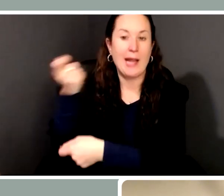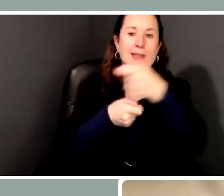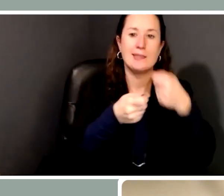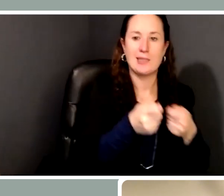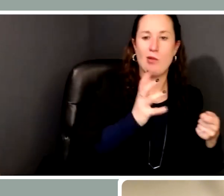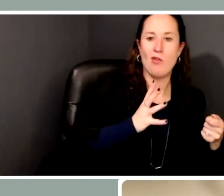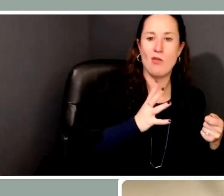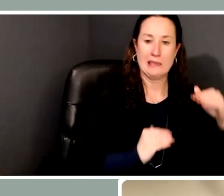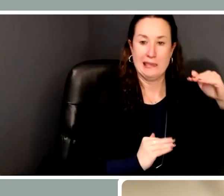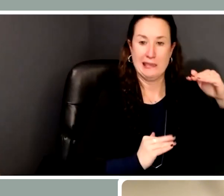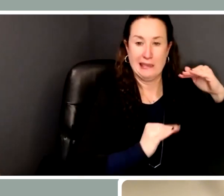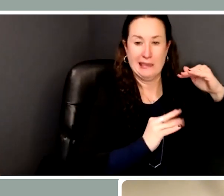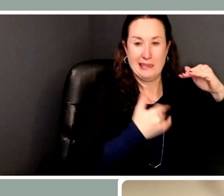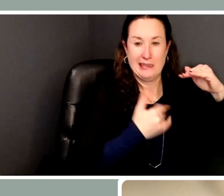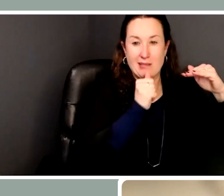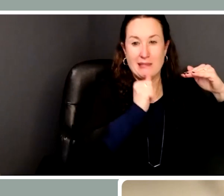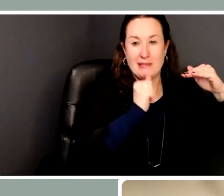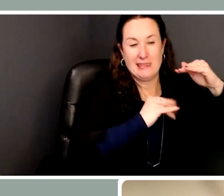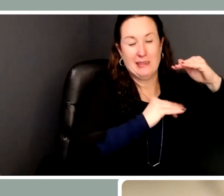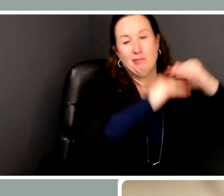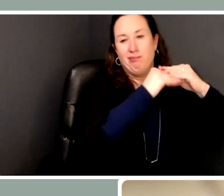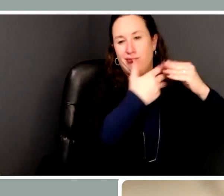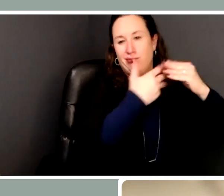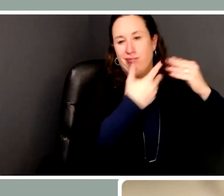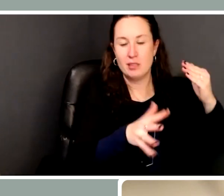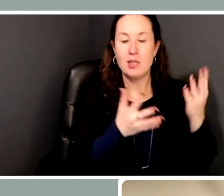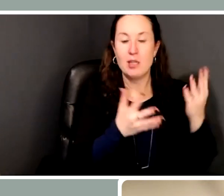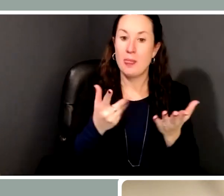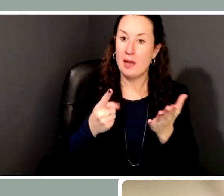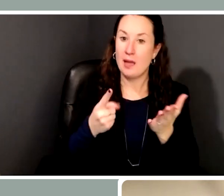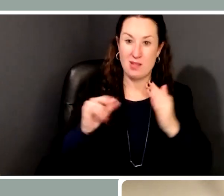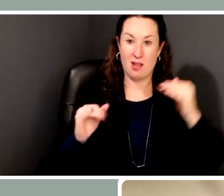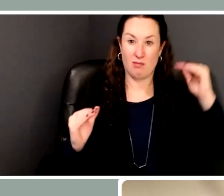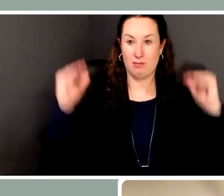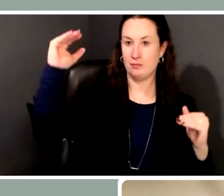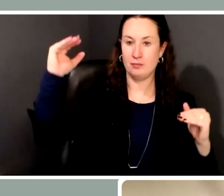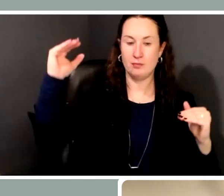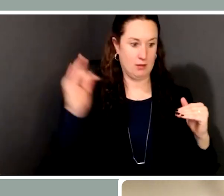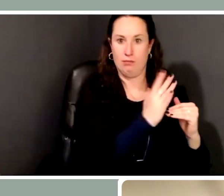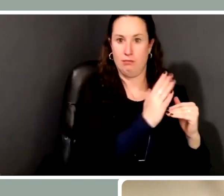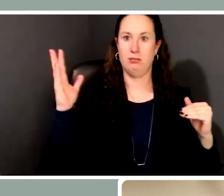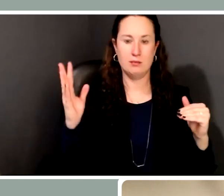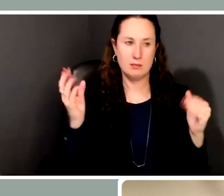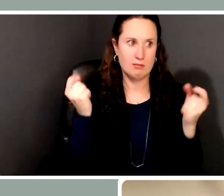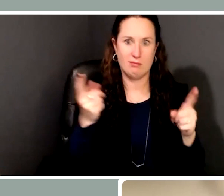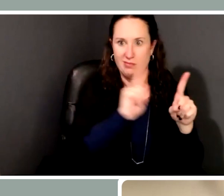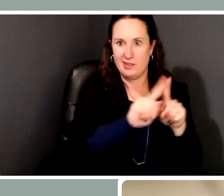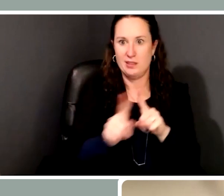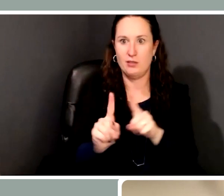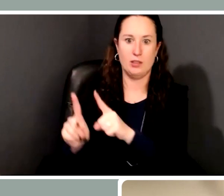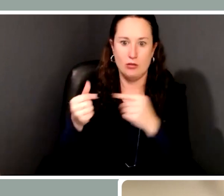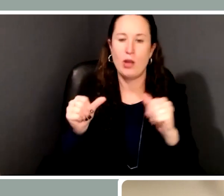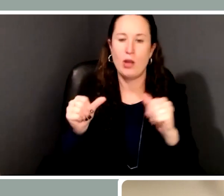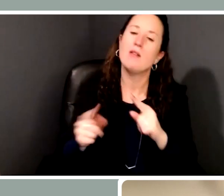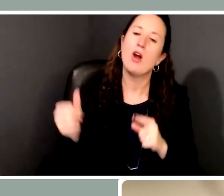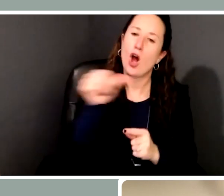manage. And sometimes there's a big window between that. Sometimes there's not. But for different drugs, we really want to